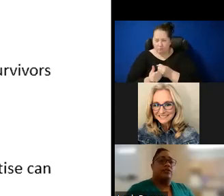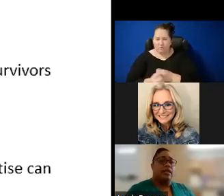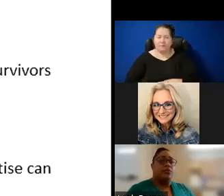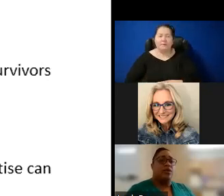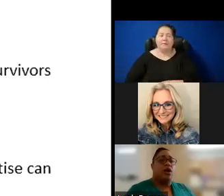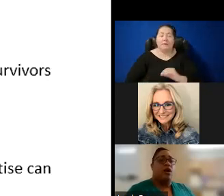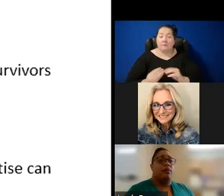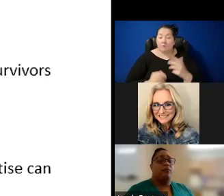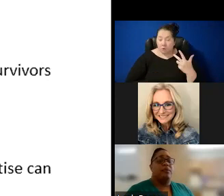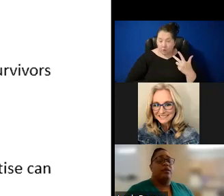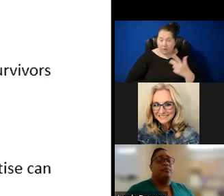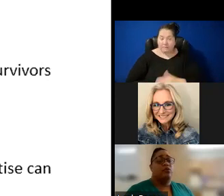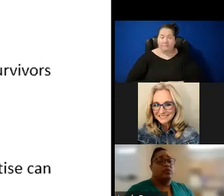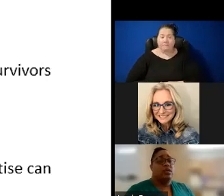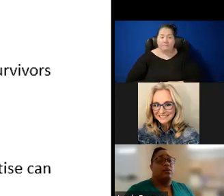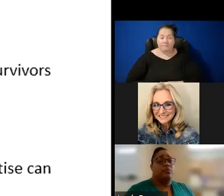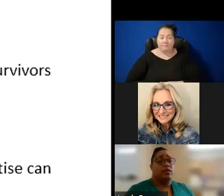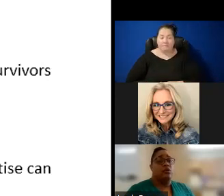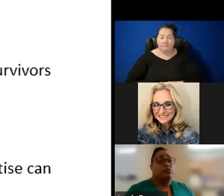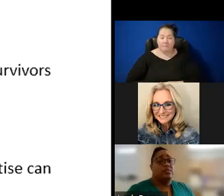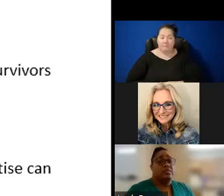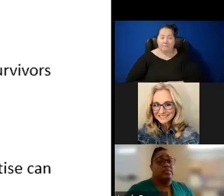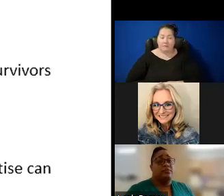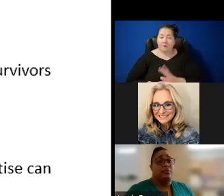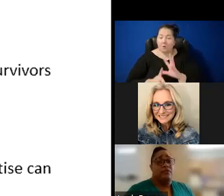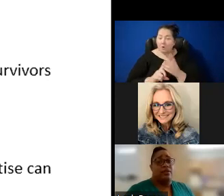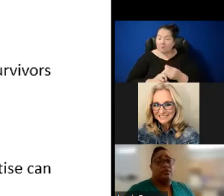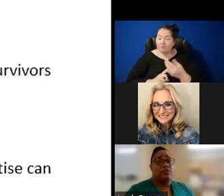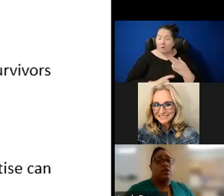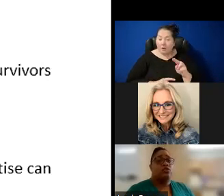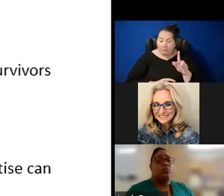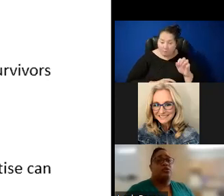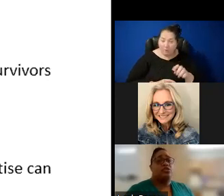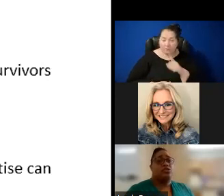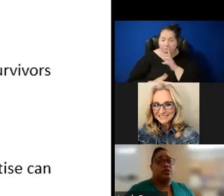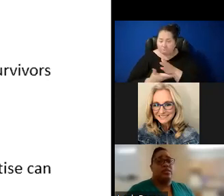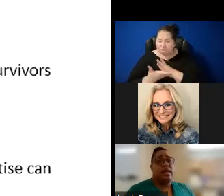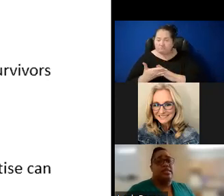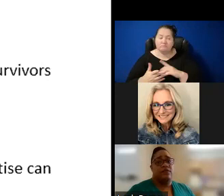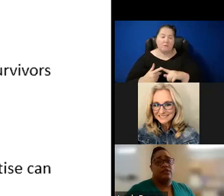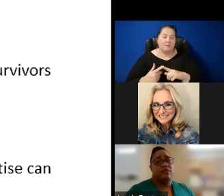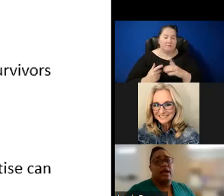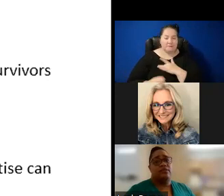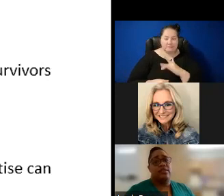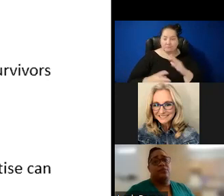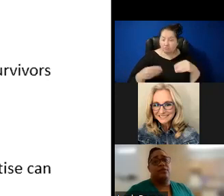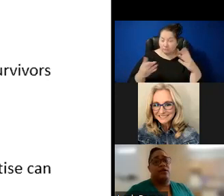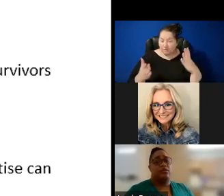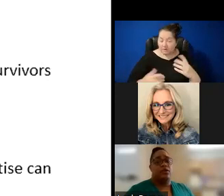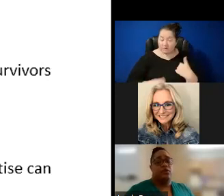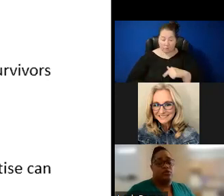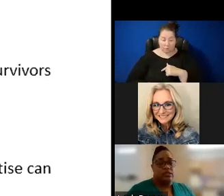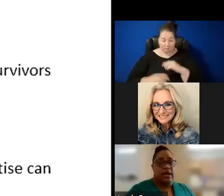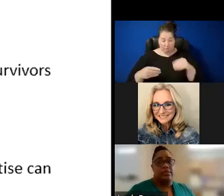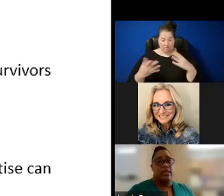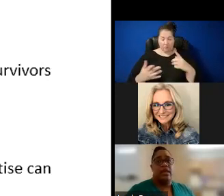Number three, we become culturally humbled and culturally sensitive providers. So we ensure that as service providers that we are not